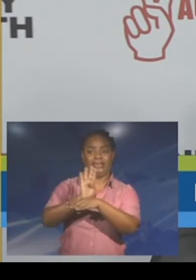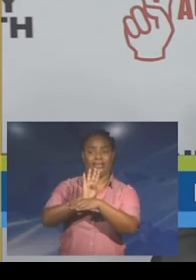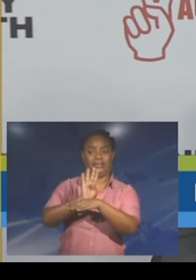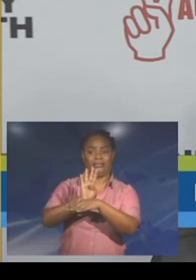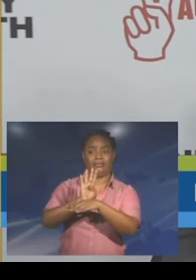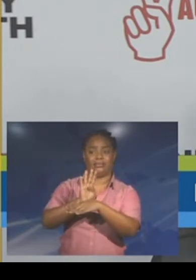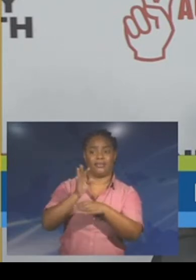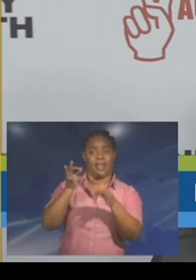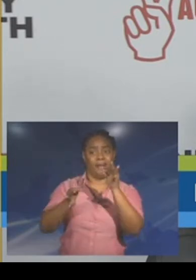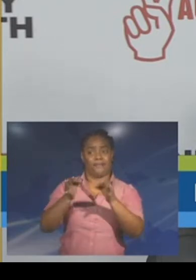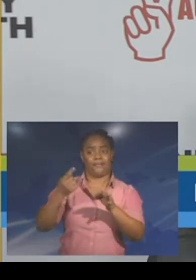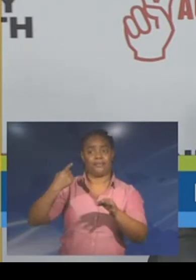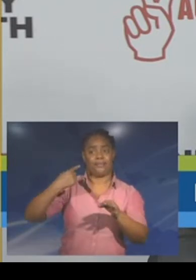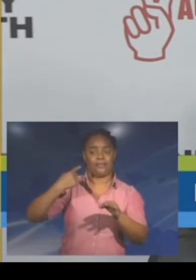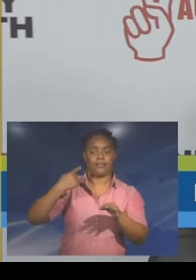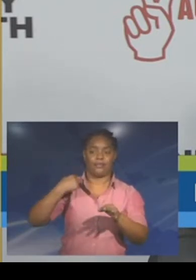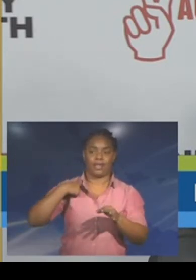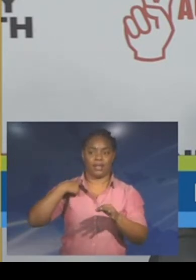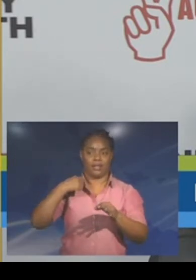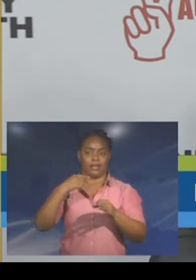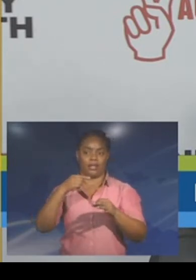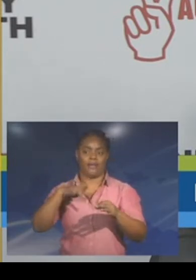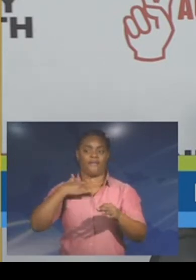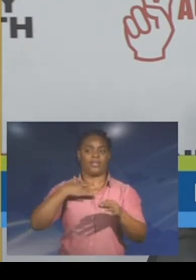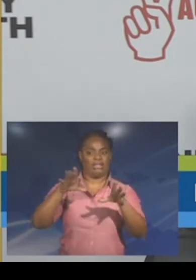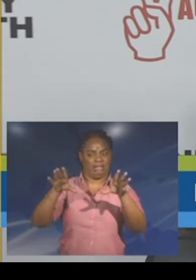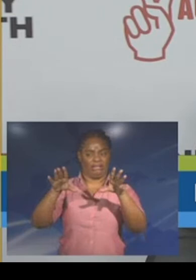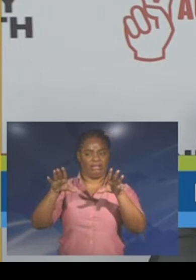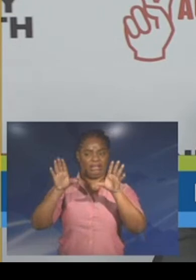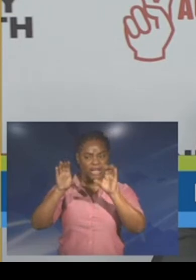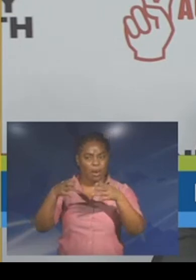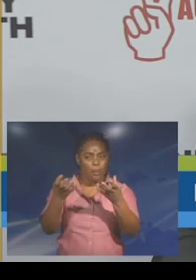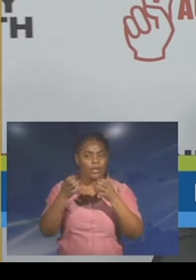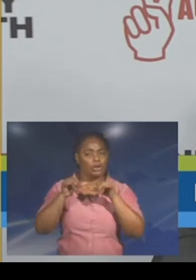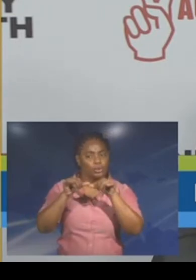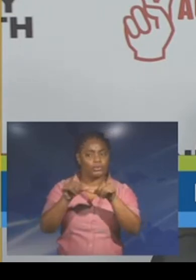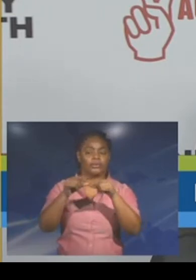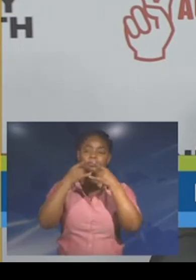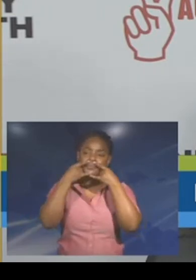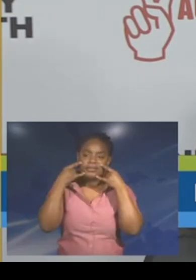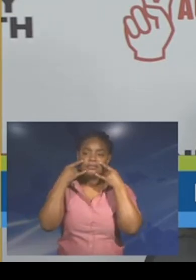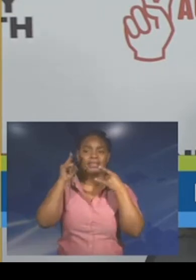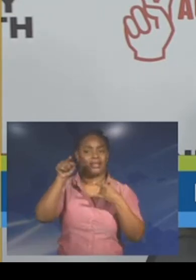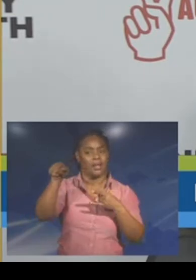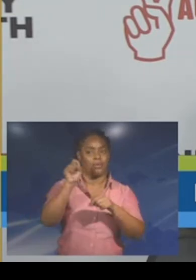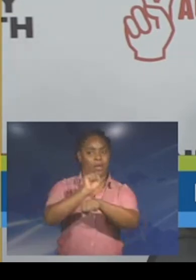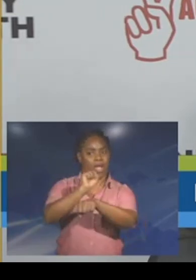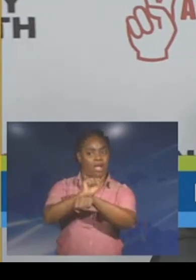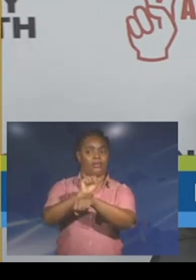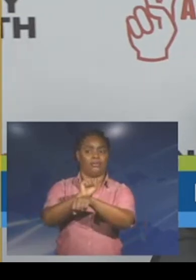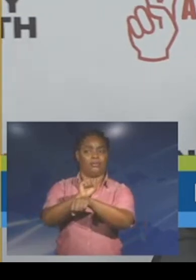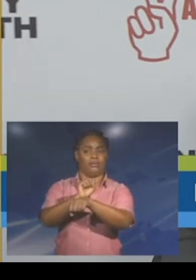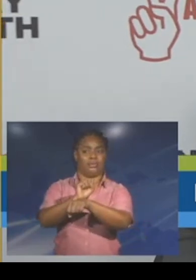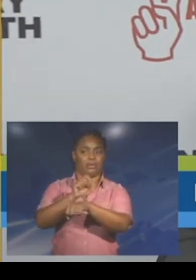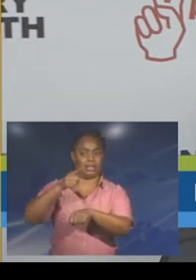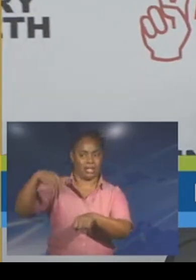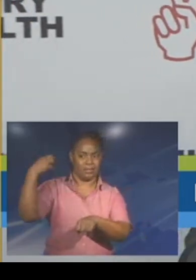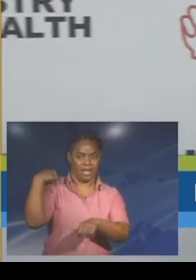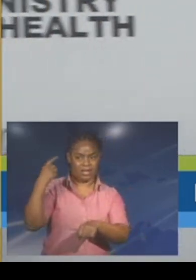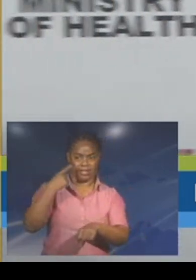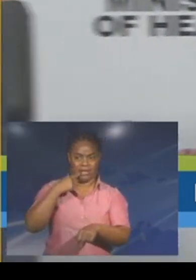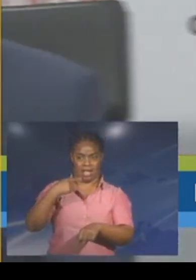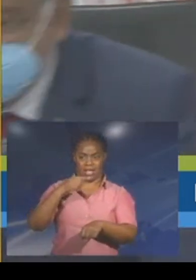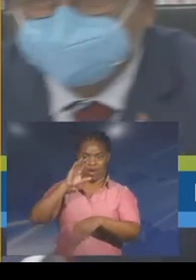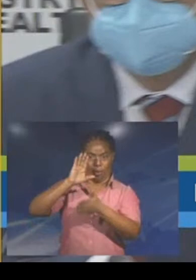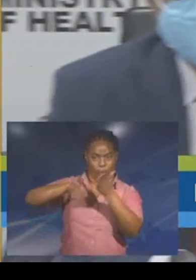my employer insist that I remove it? Thank you. Thank you. So if we pay attention to the data